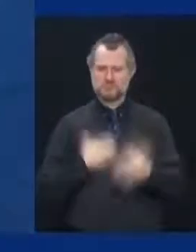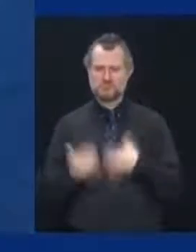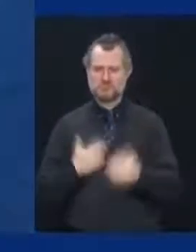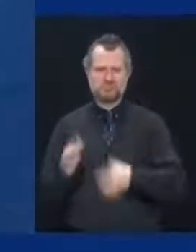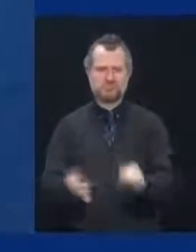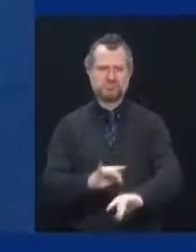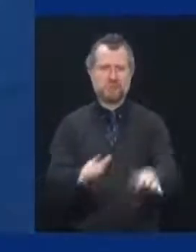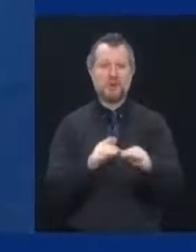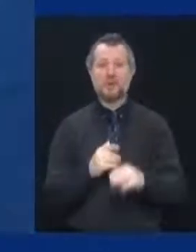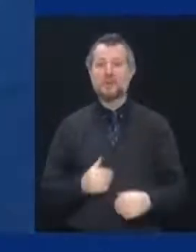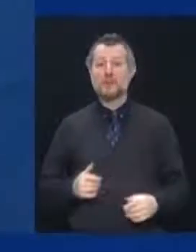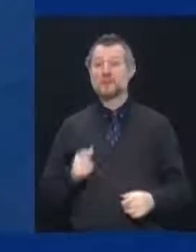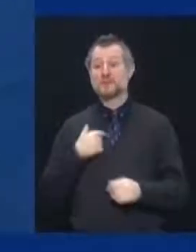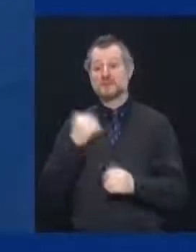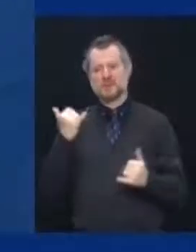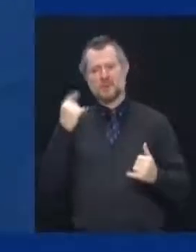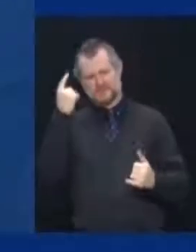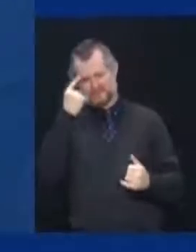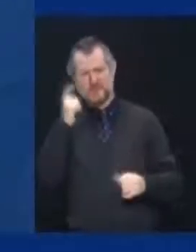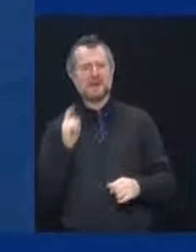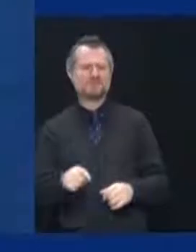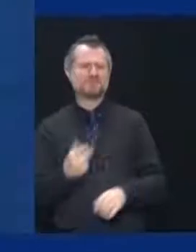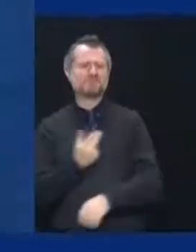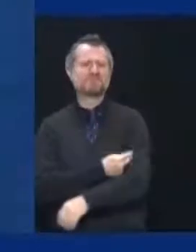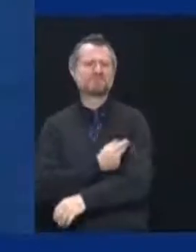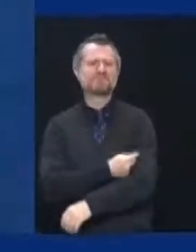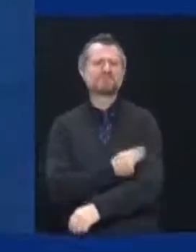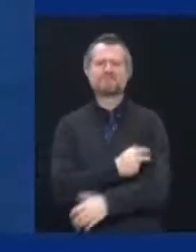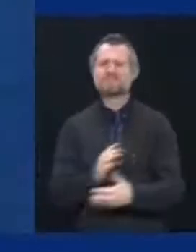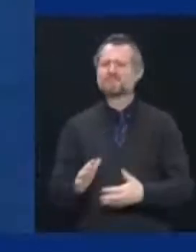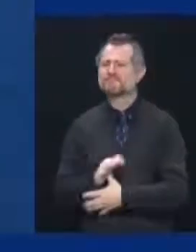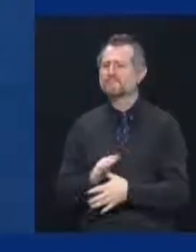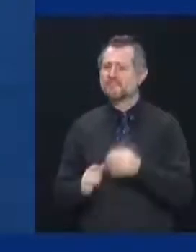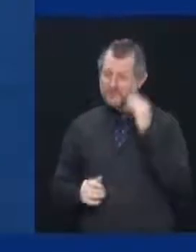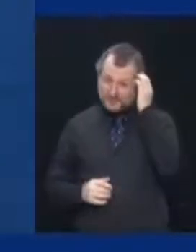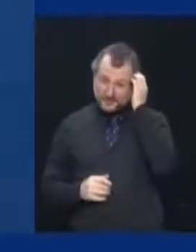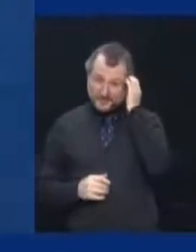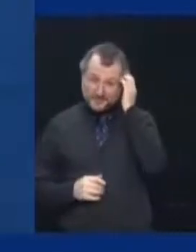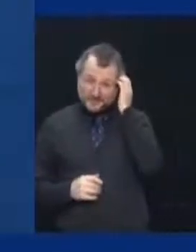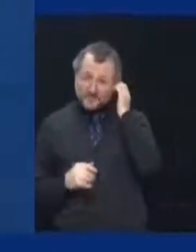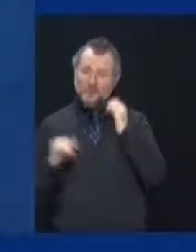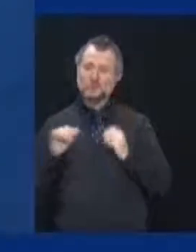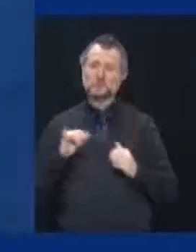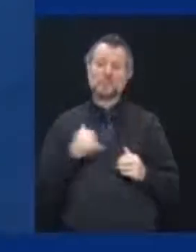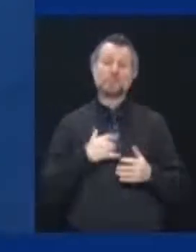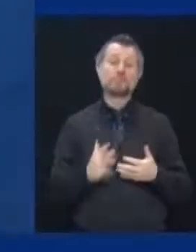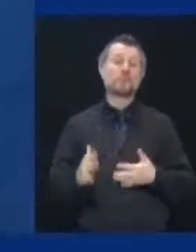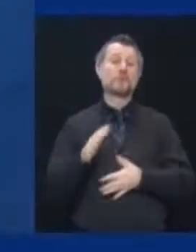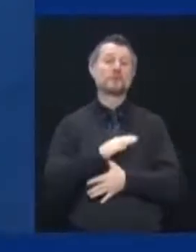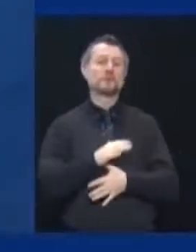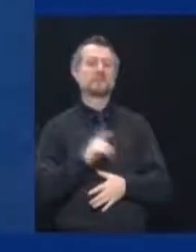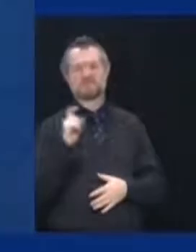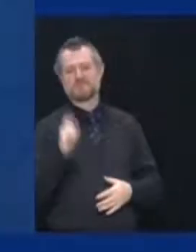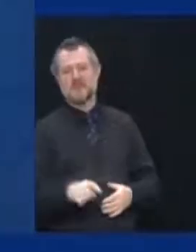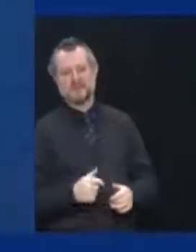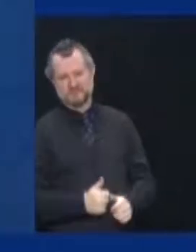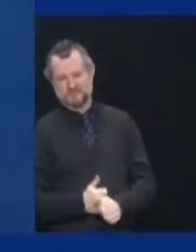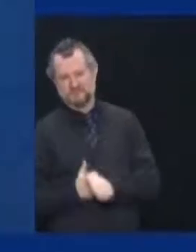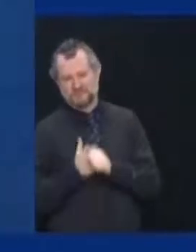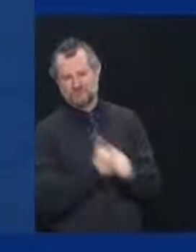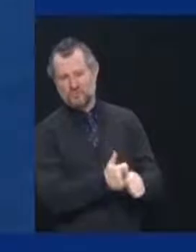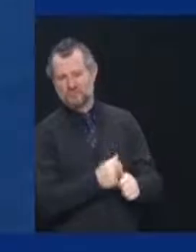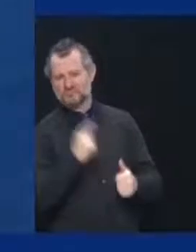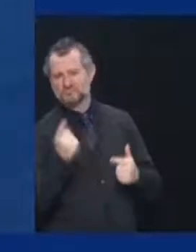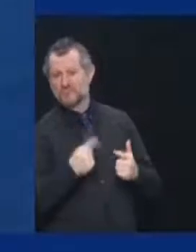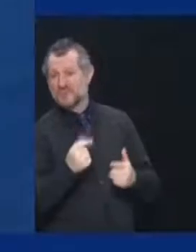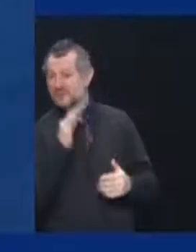we have to get the needle in the arm. We also need the prioritization followed. Otherwise, you won't